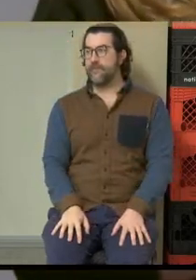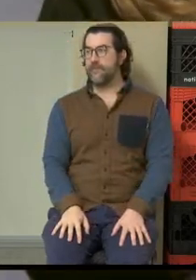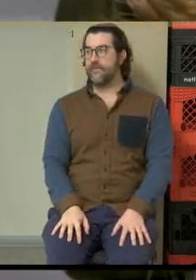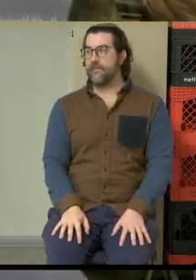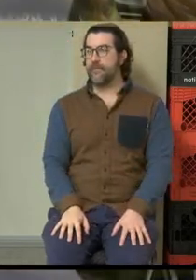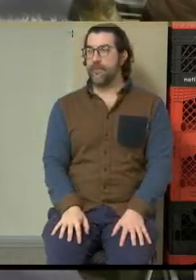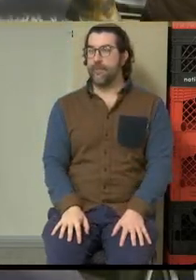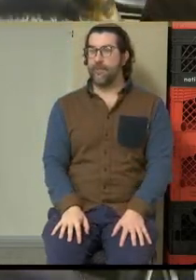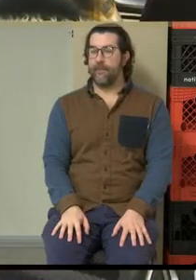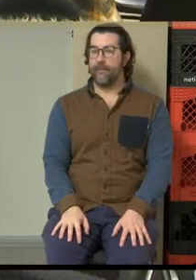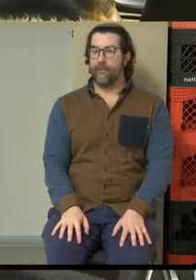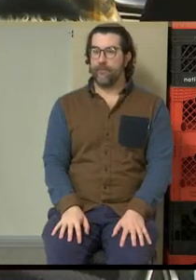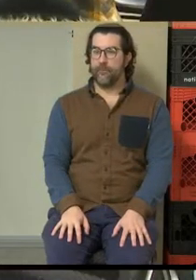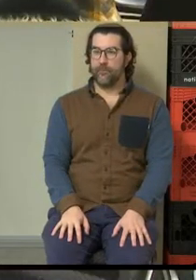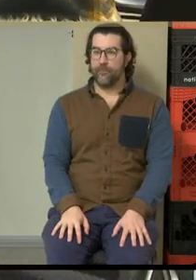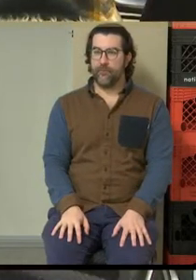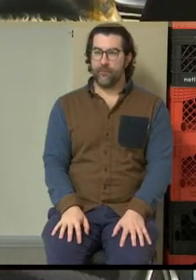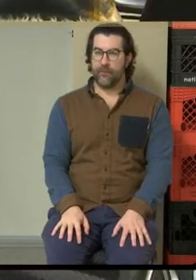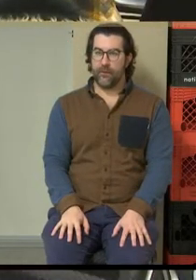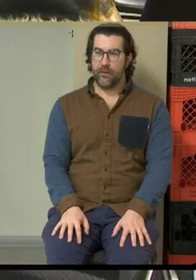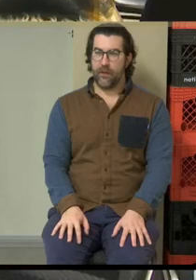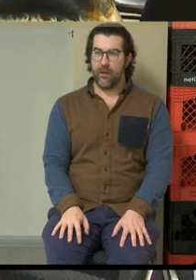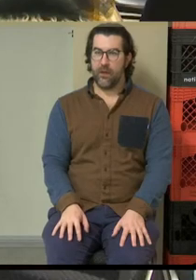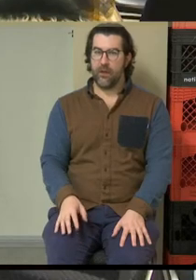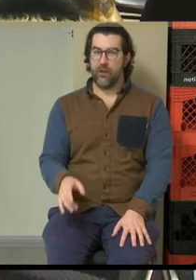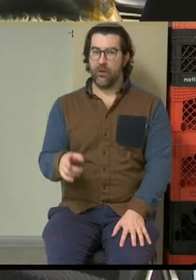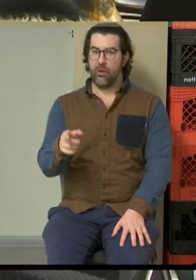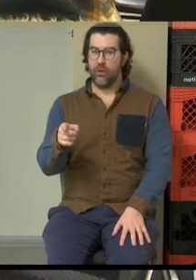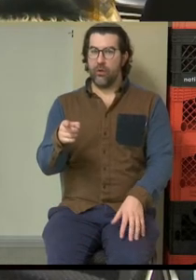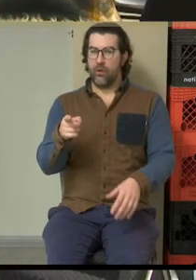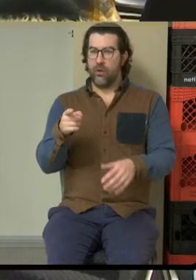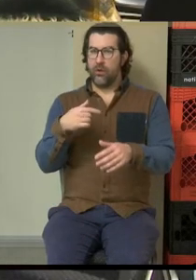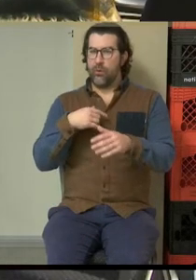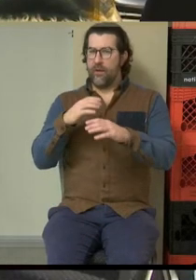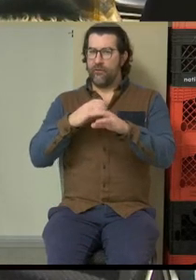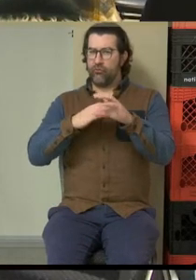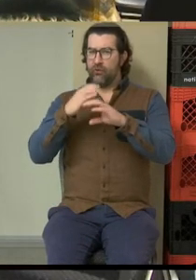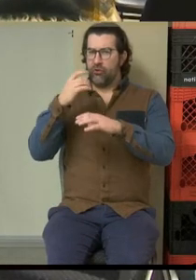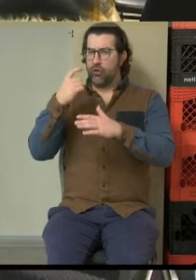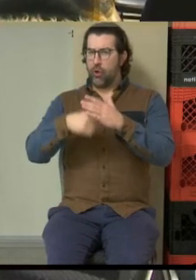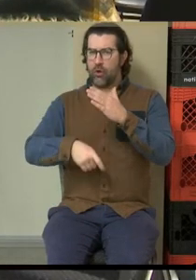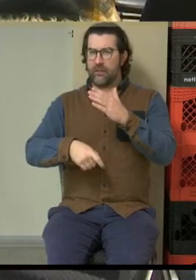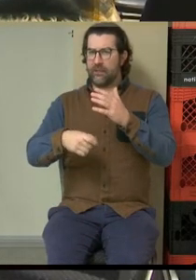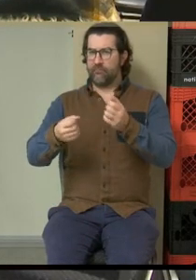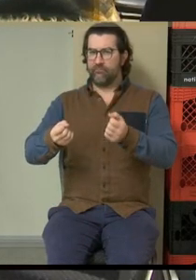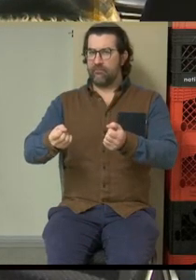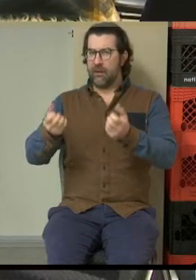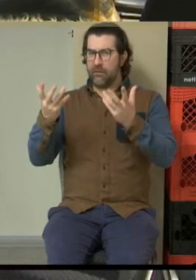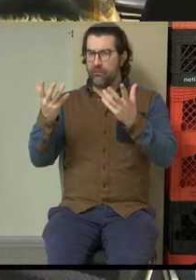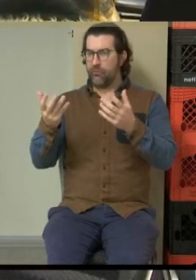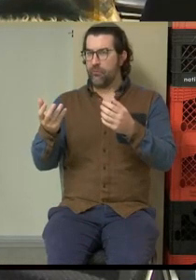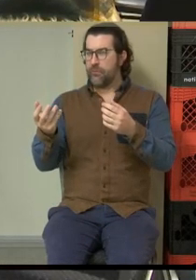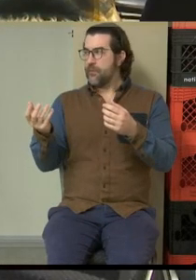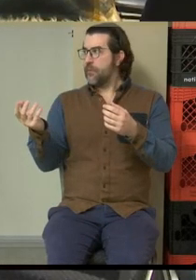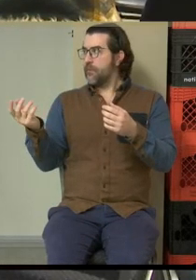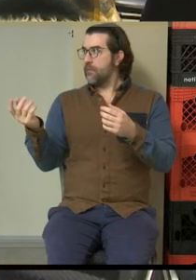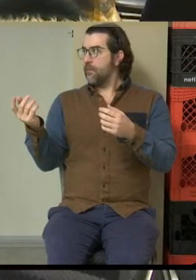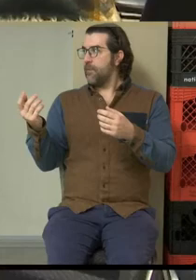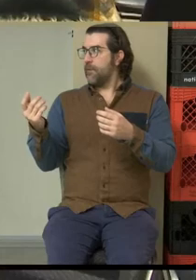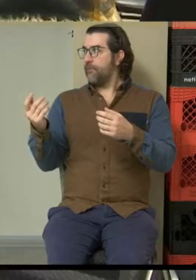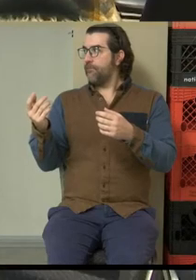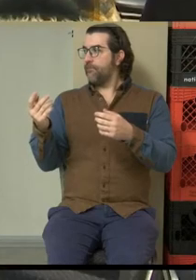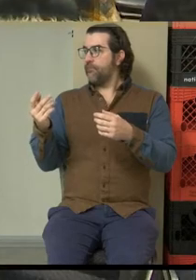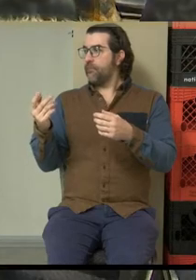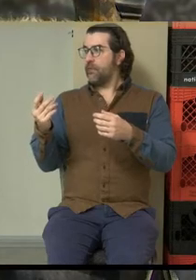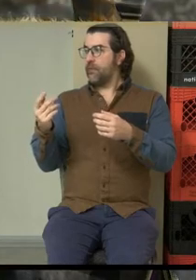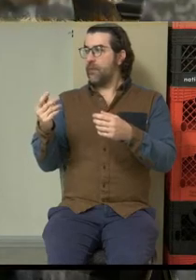Yep, a question here. Yes. Is there a preliminary construction cost for this project? So the question for folks again